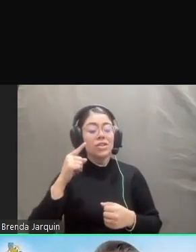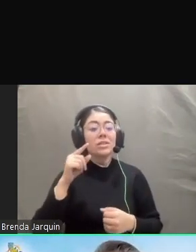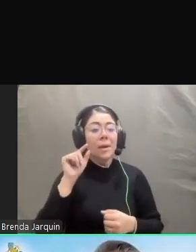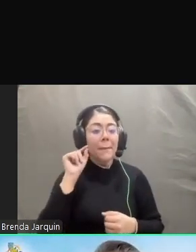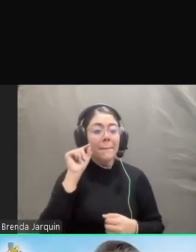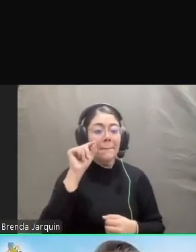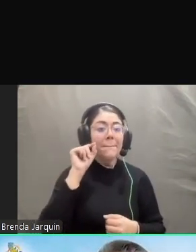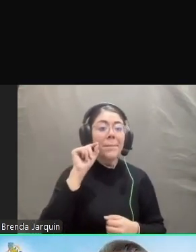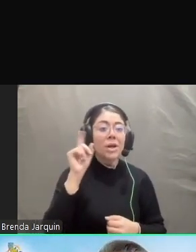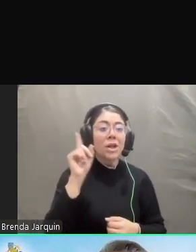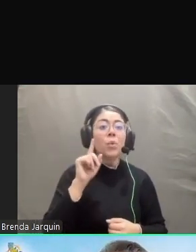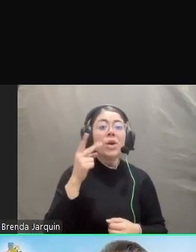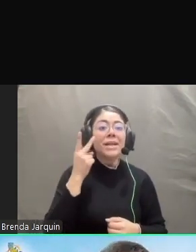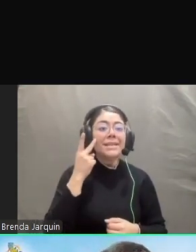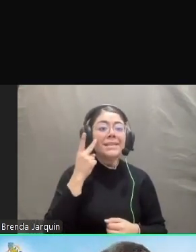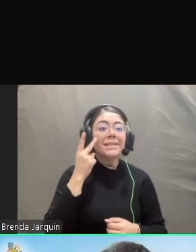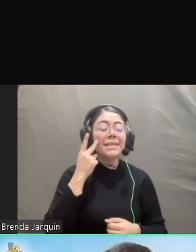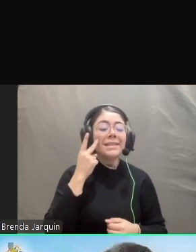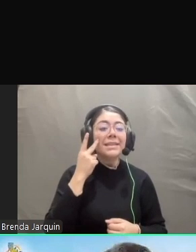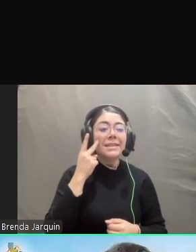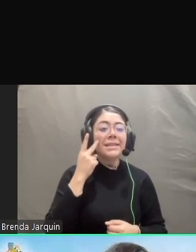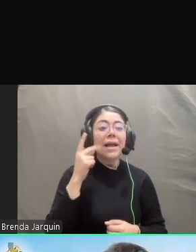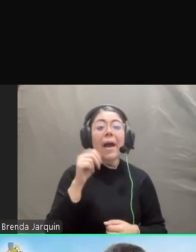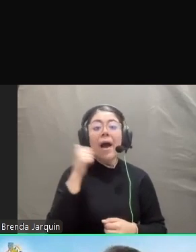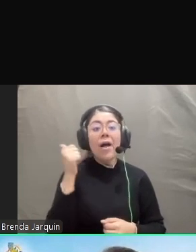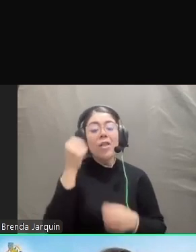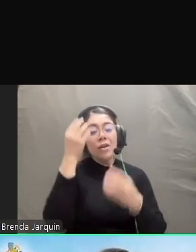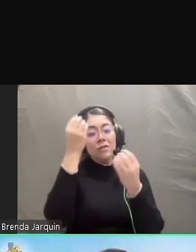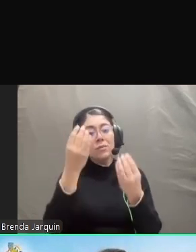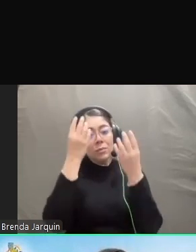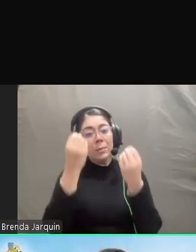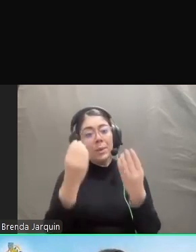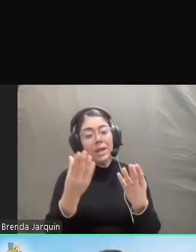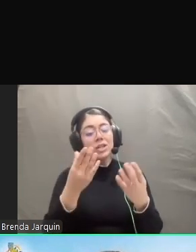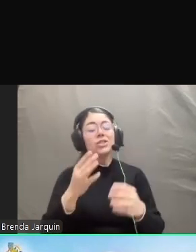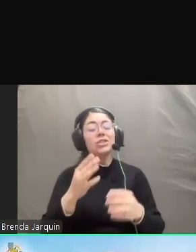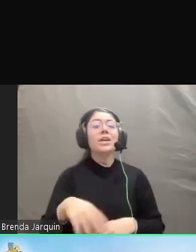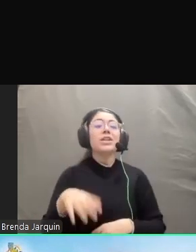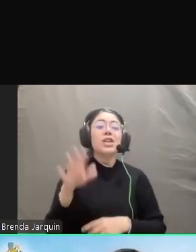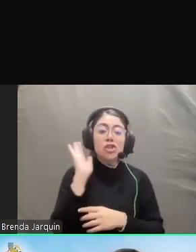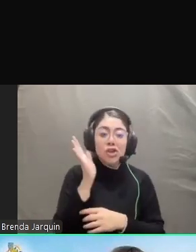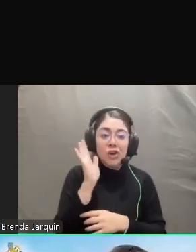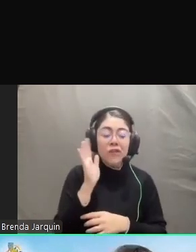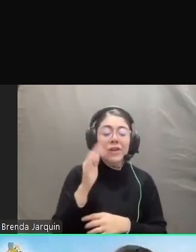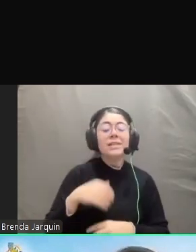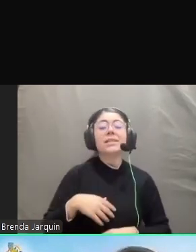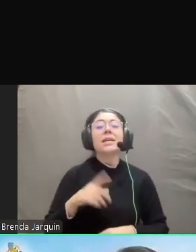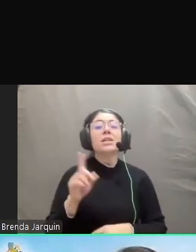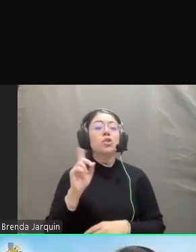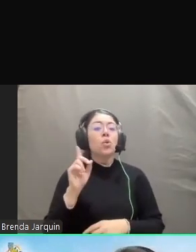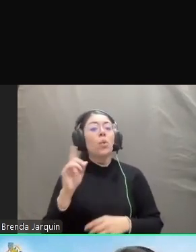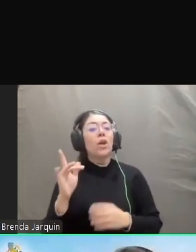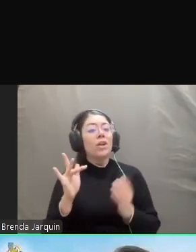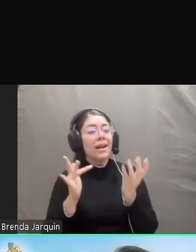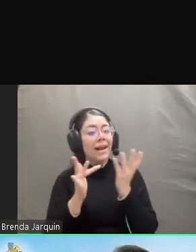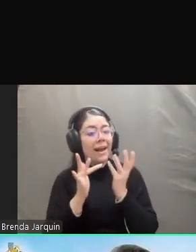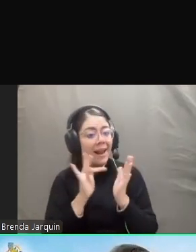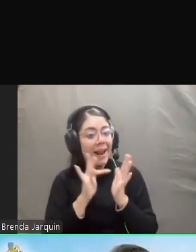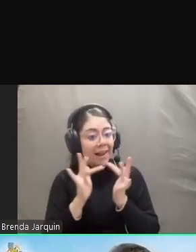other 4 resources that we have on this slide are other resources in addition to the one that we are presenting this morning.